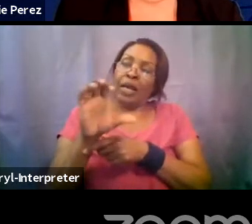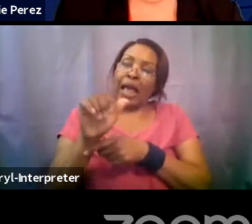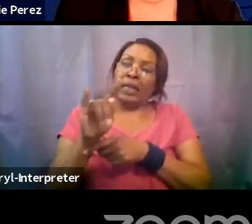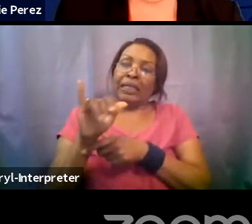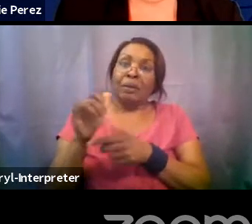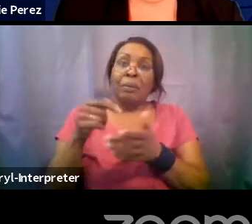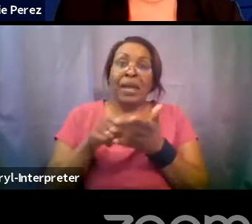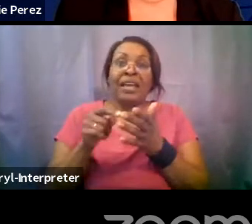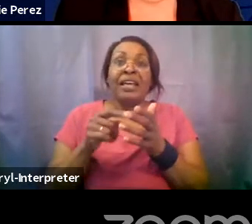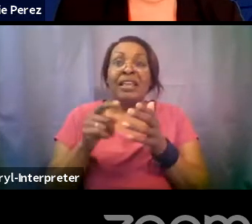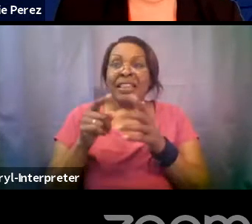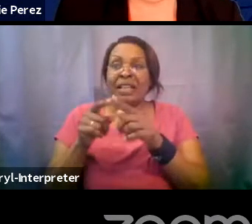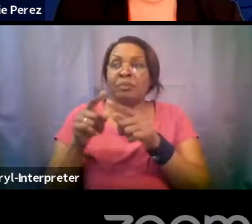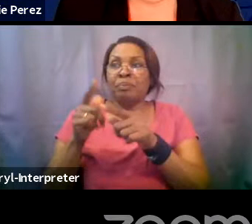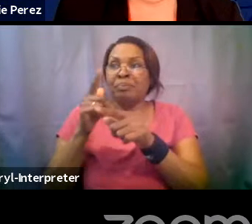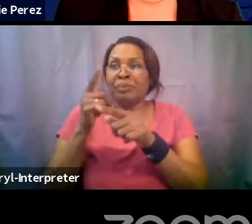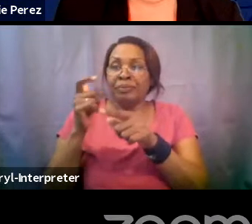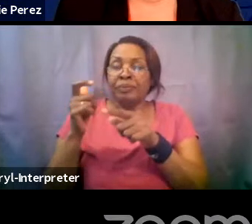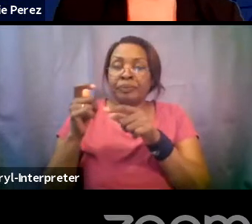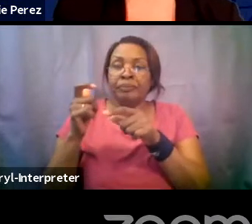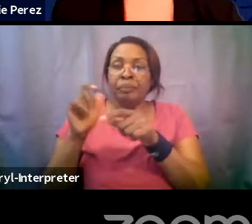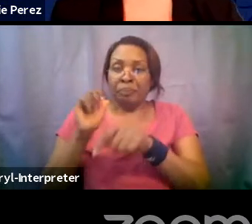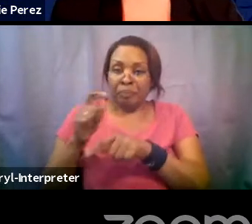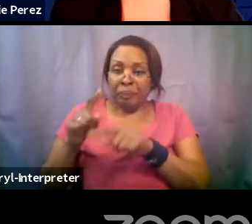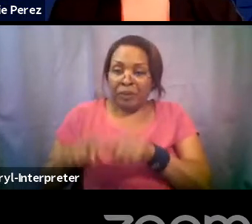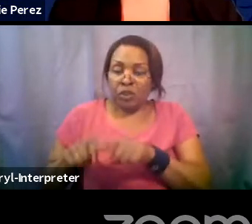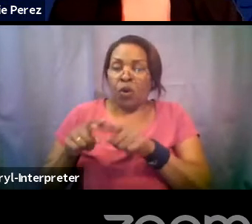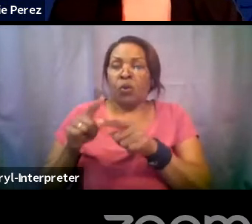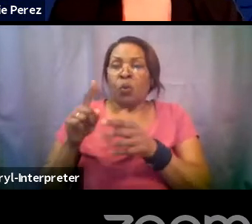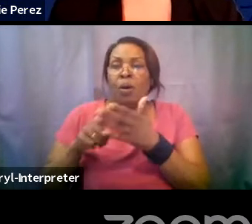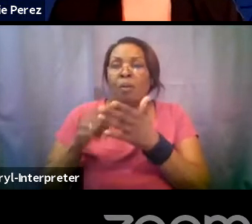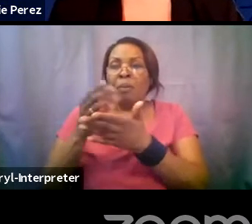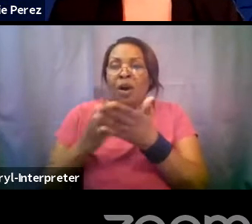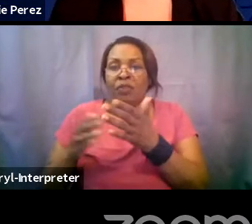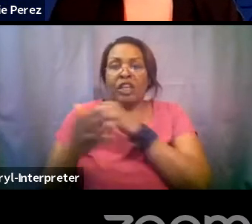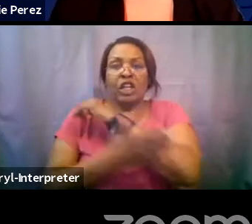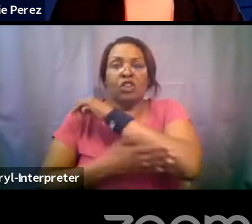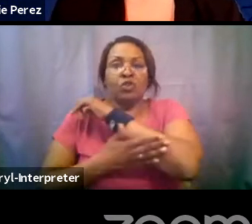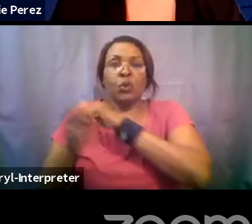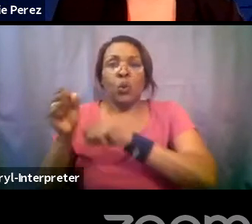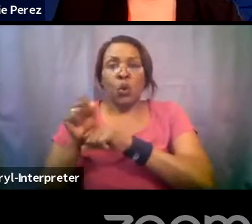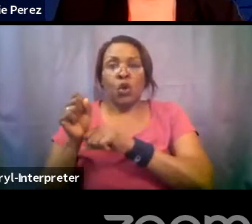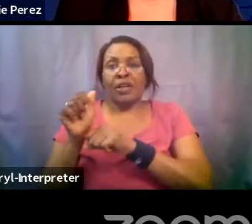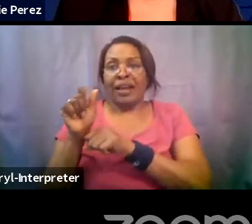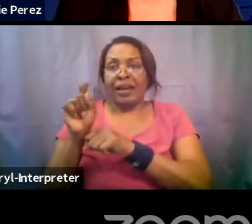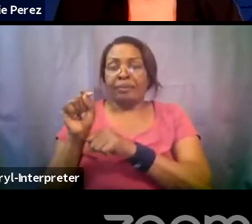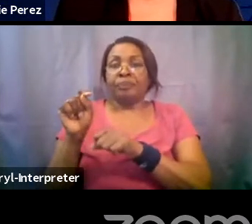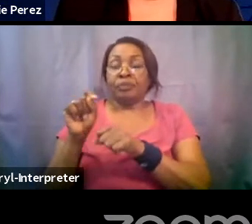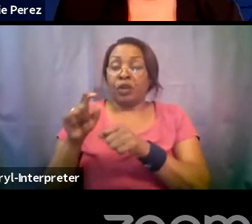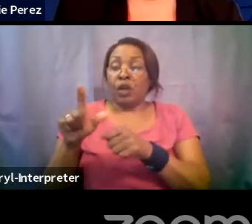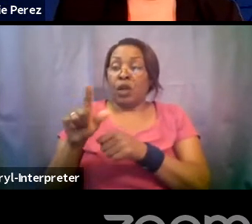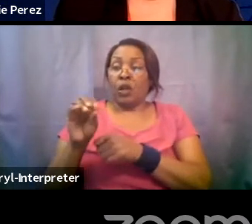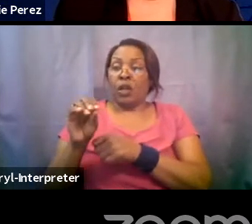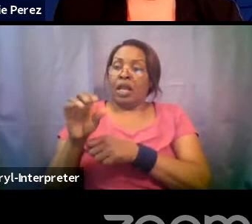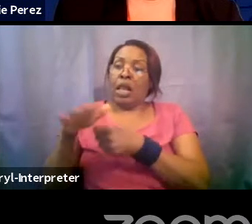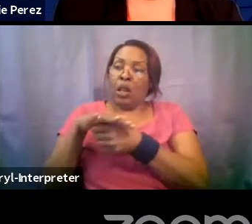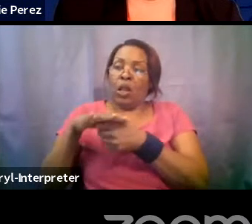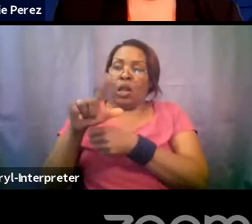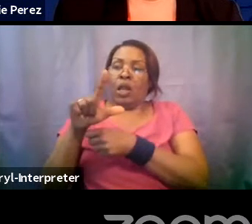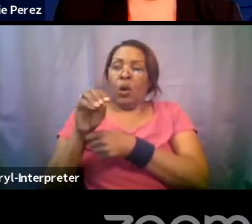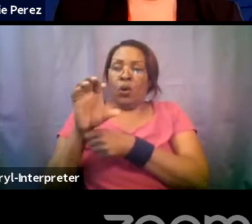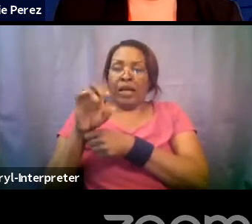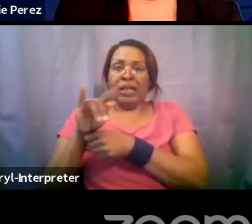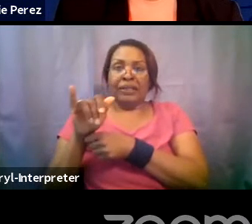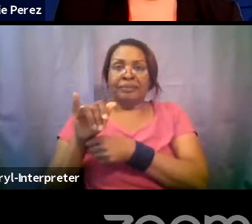pay based on the part of the country that you work in. And locality pay is for tends to be